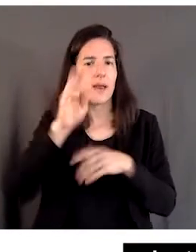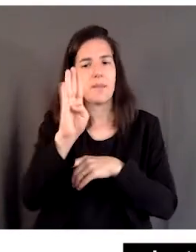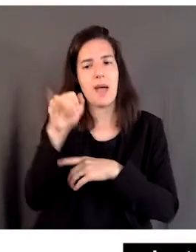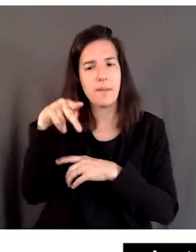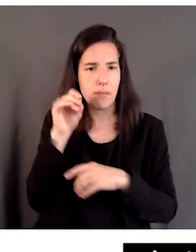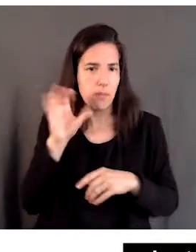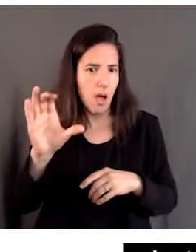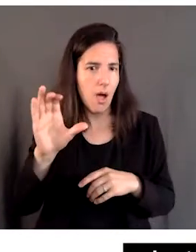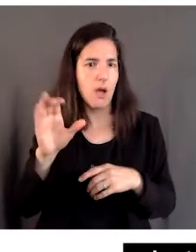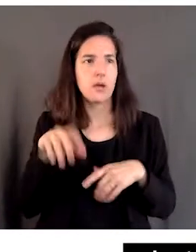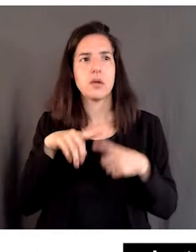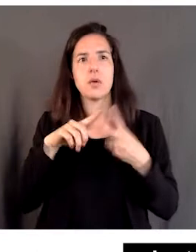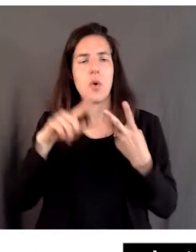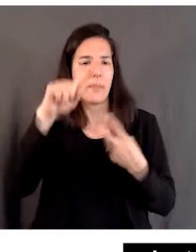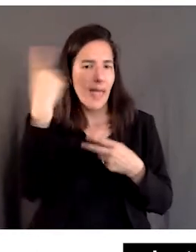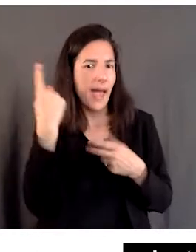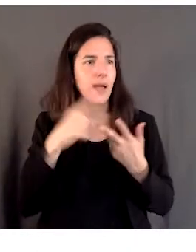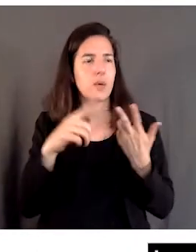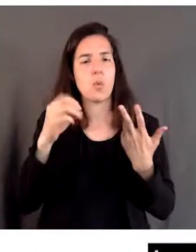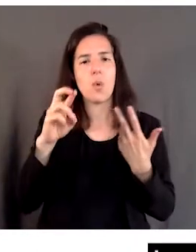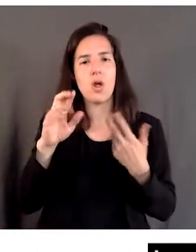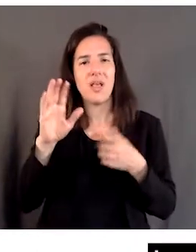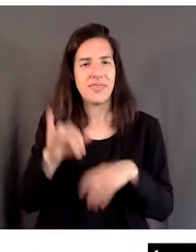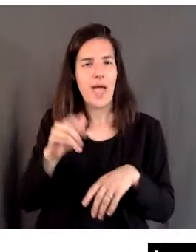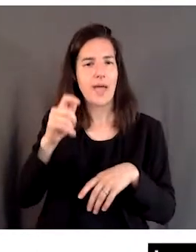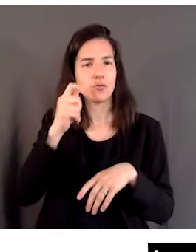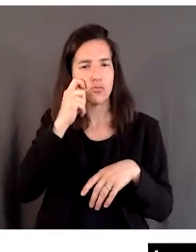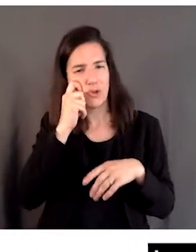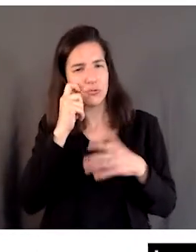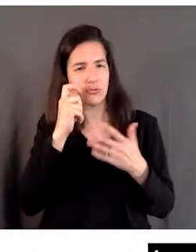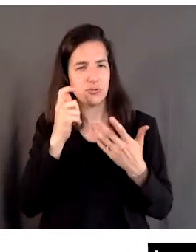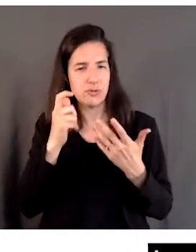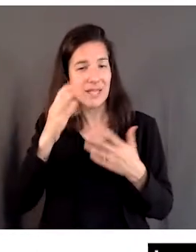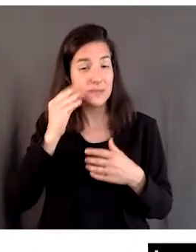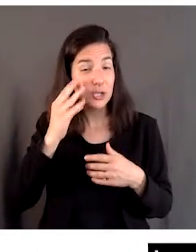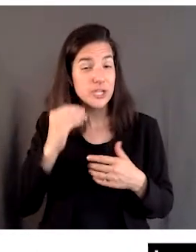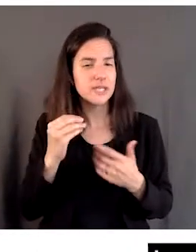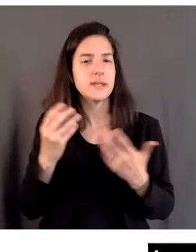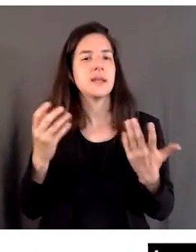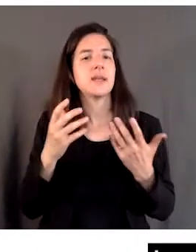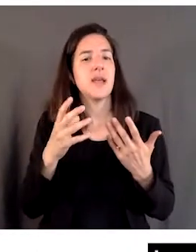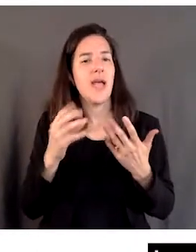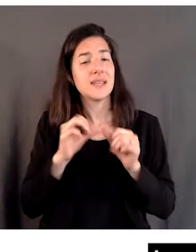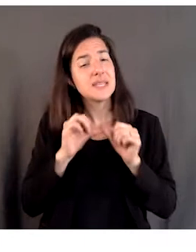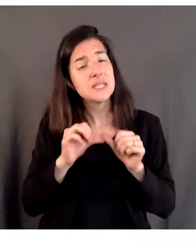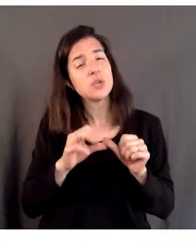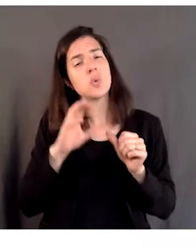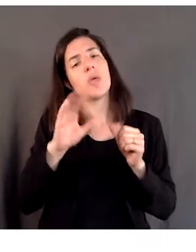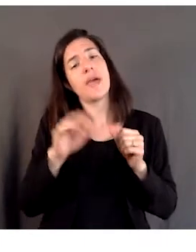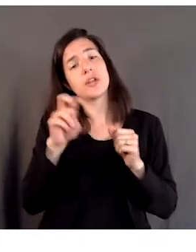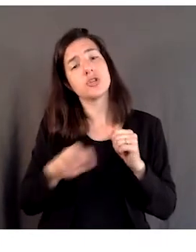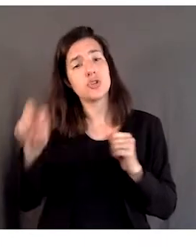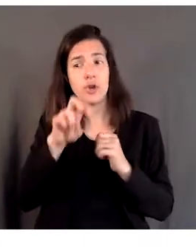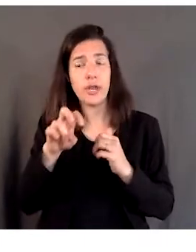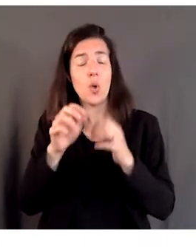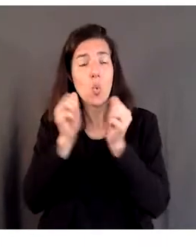BIPOC or Black or racialized experience is, and continue that journey alongside those folks for the